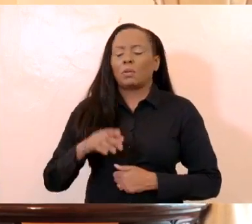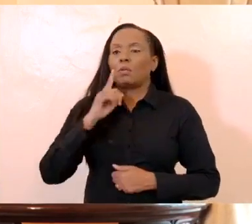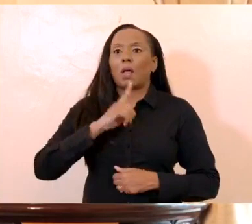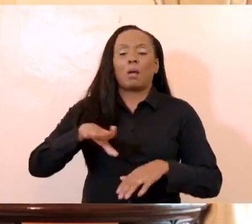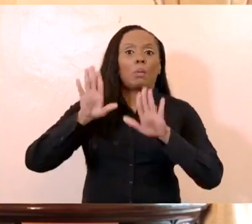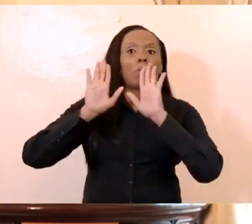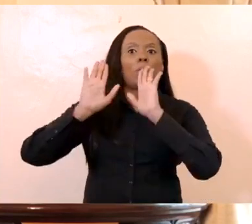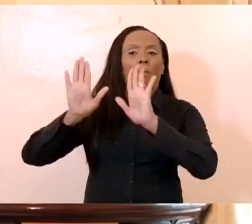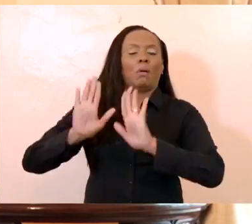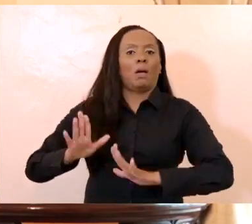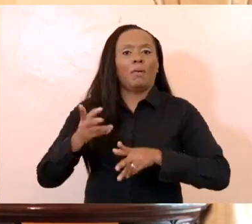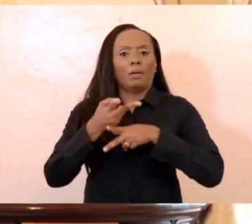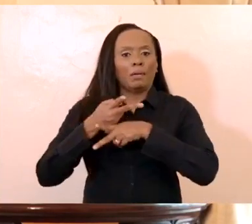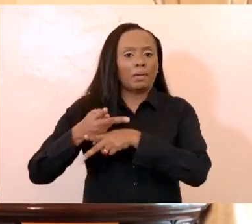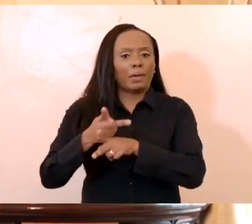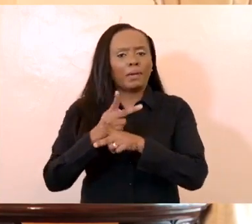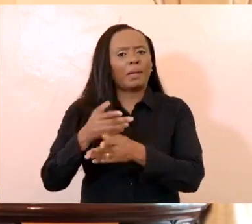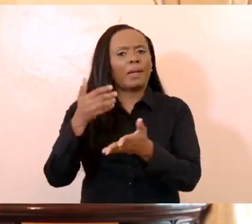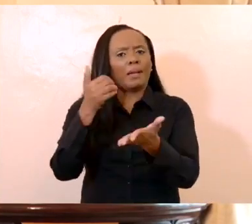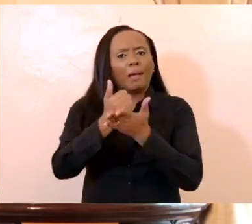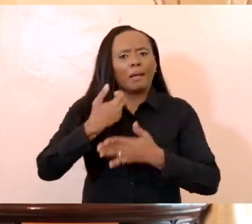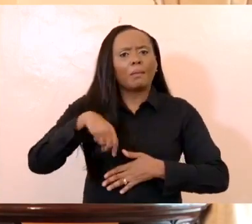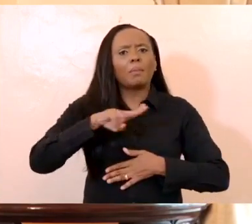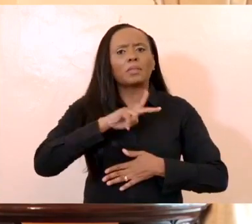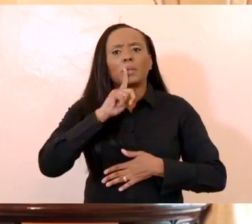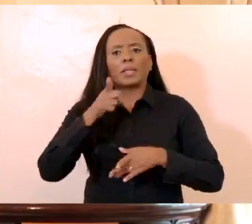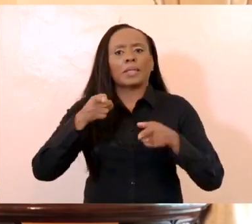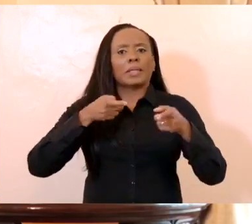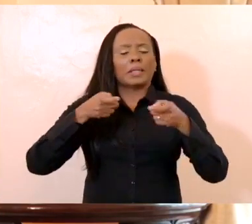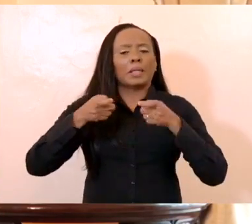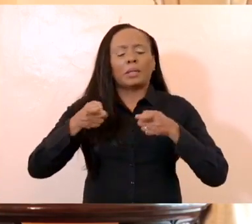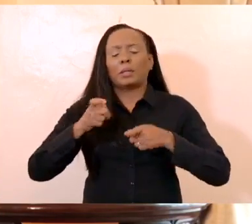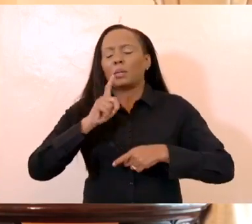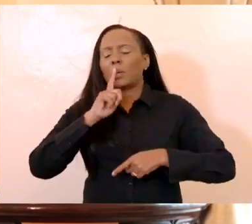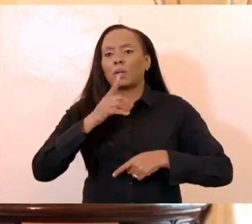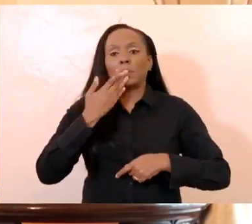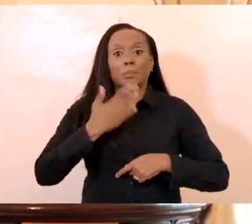care and helped us to manage a very, very trying situation.